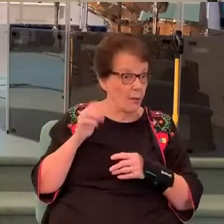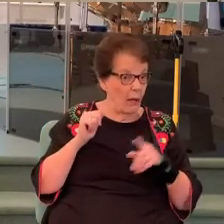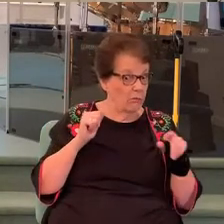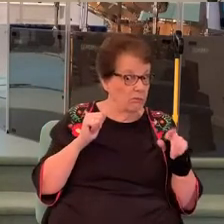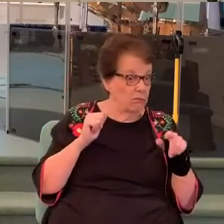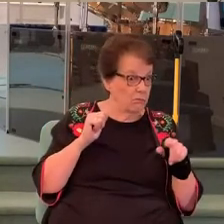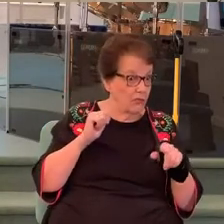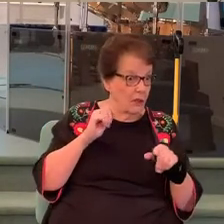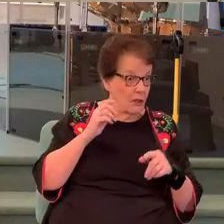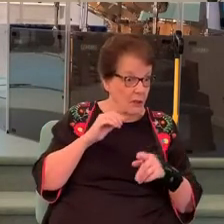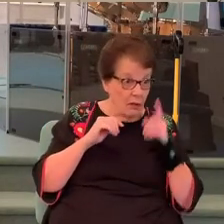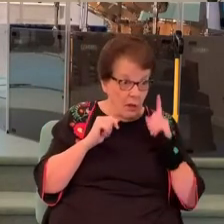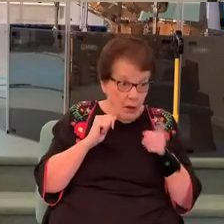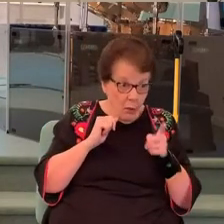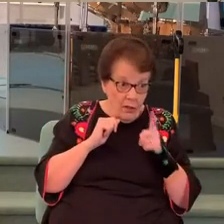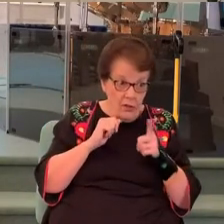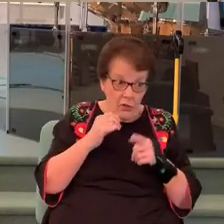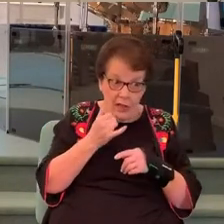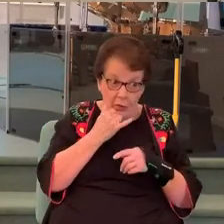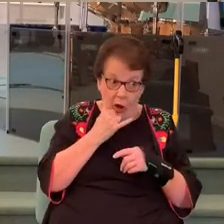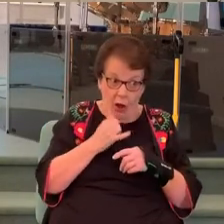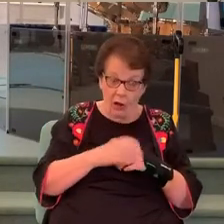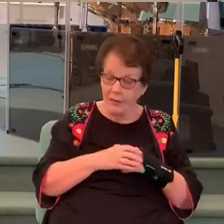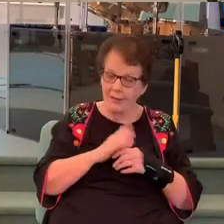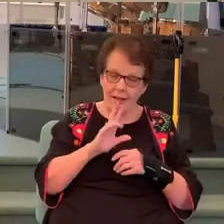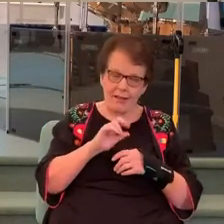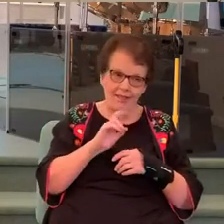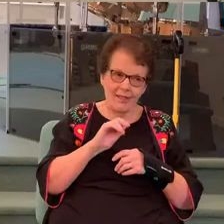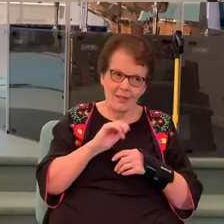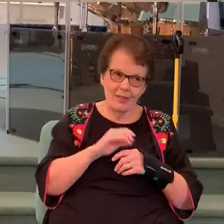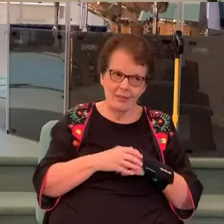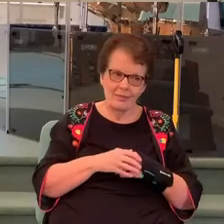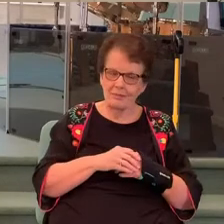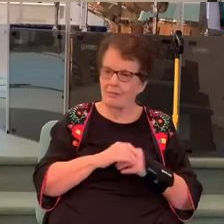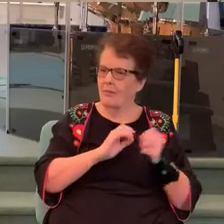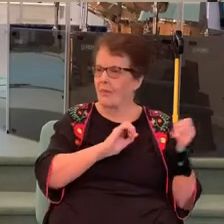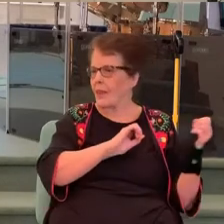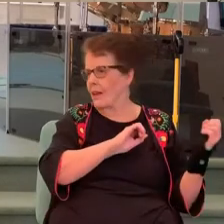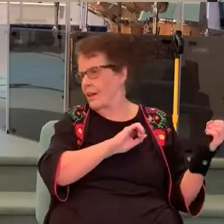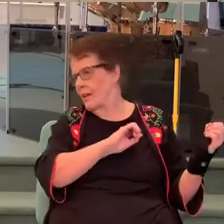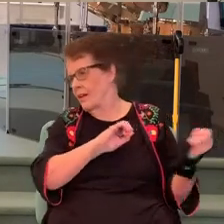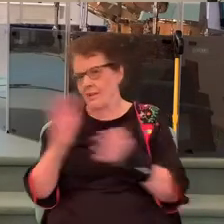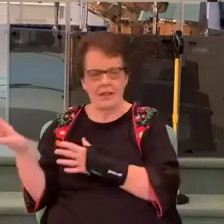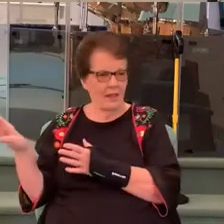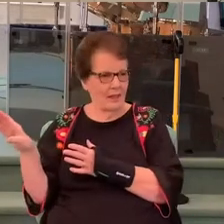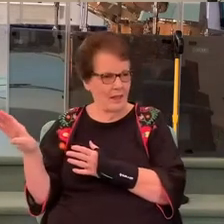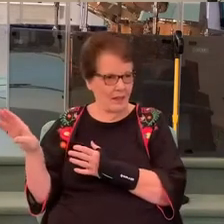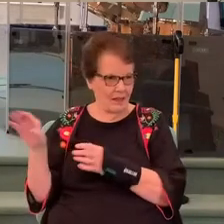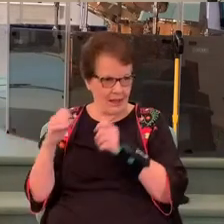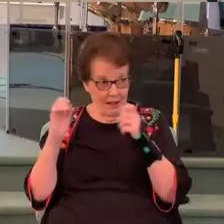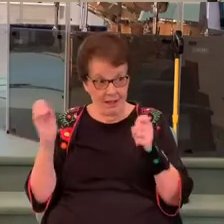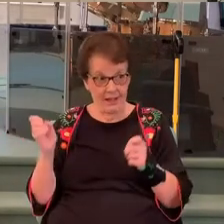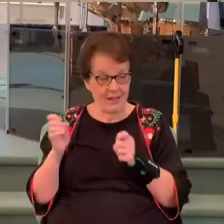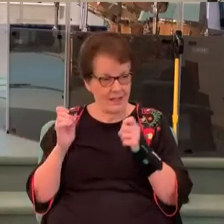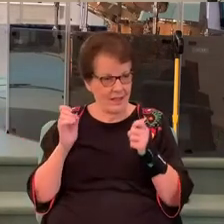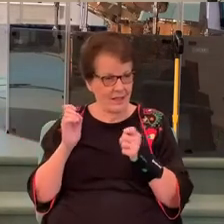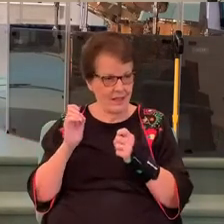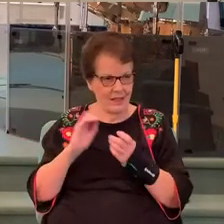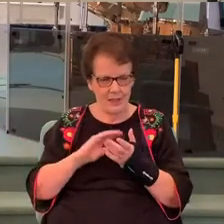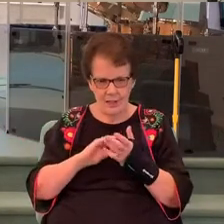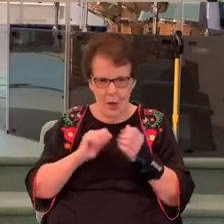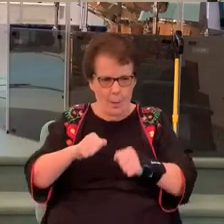He forgets. He casts it as far as the east is to the west. It's buried, it's forgiven, and it's atoned for in